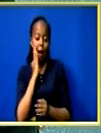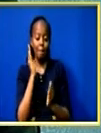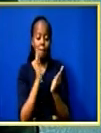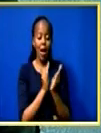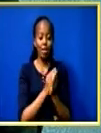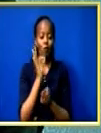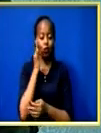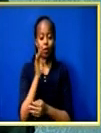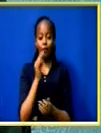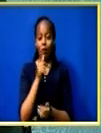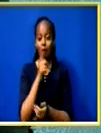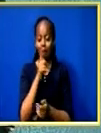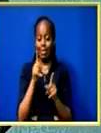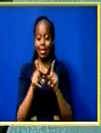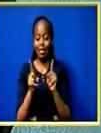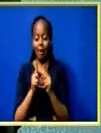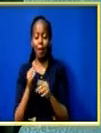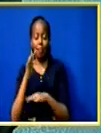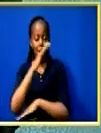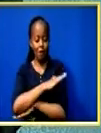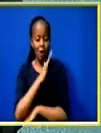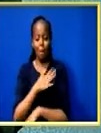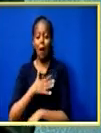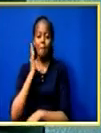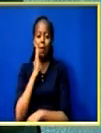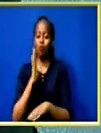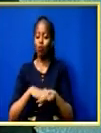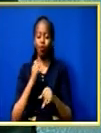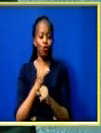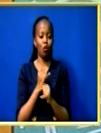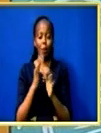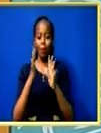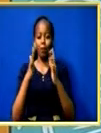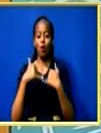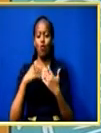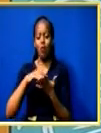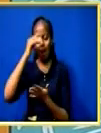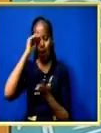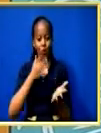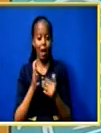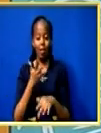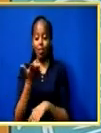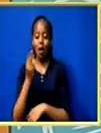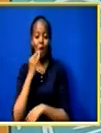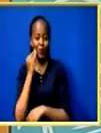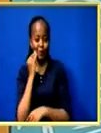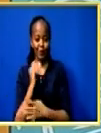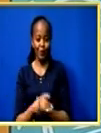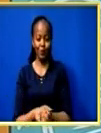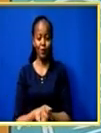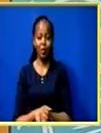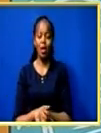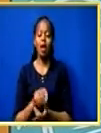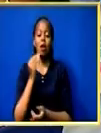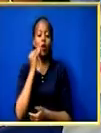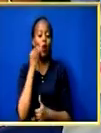lunch. Oh. And in the evening, Clap for your mom. My mom's done a good job. That is you learnt where? At home. What in do you mean? home science,